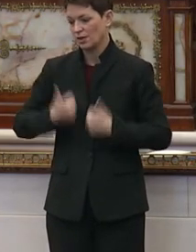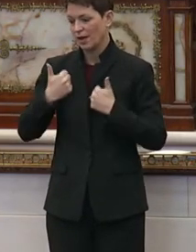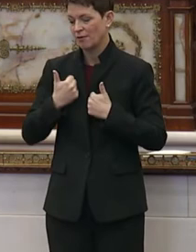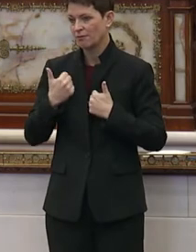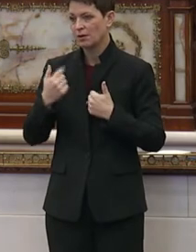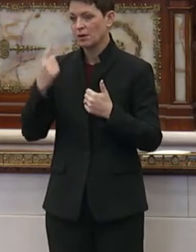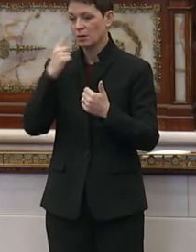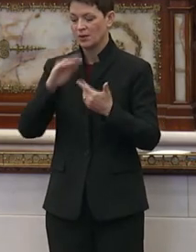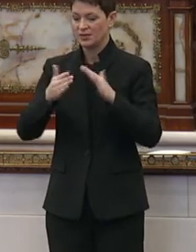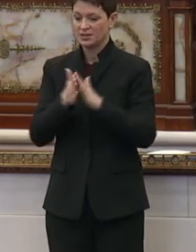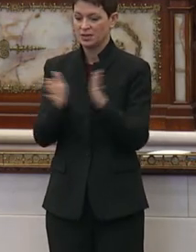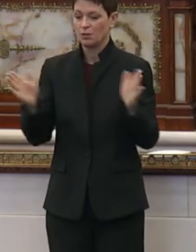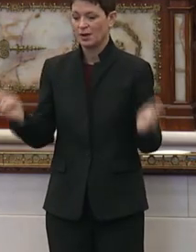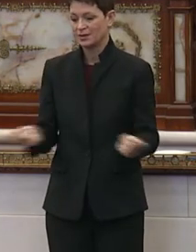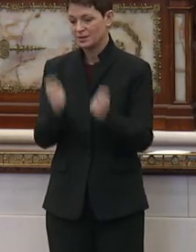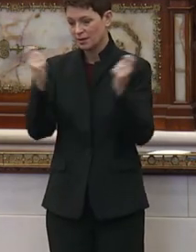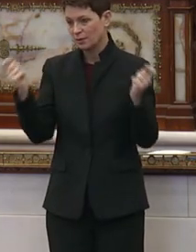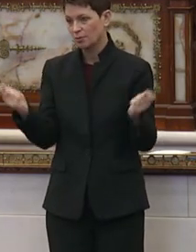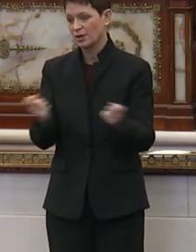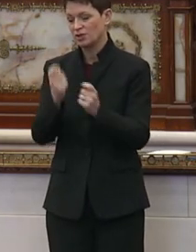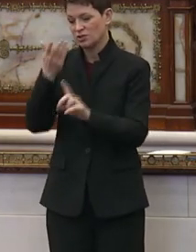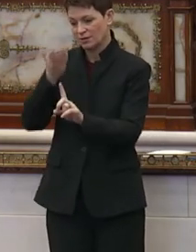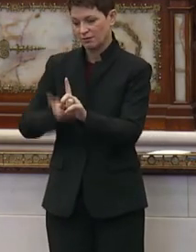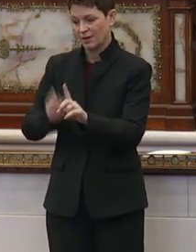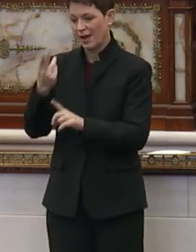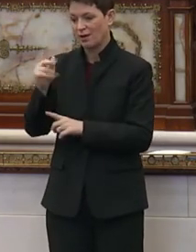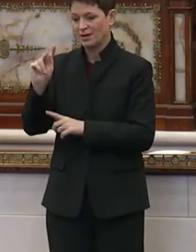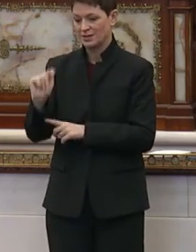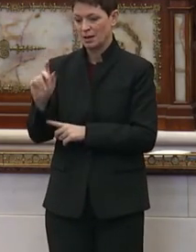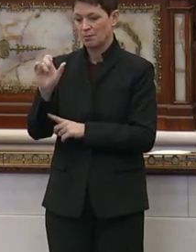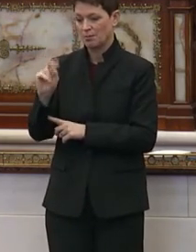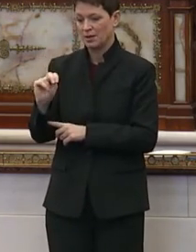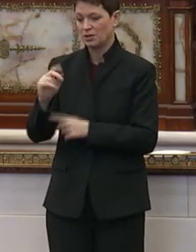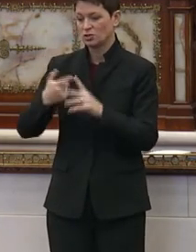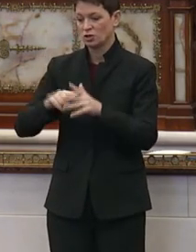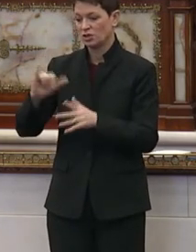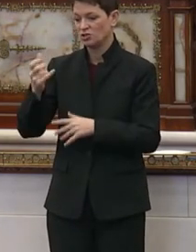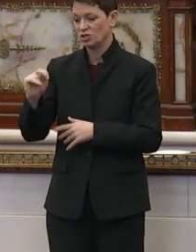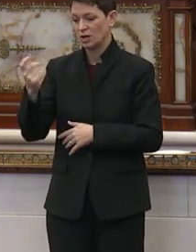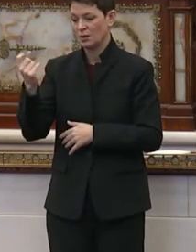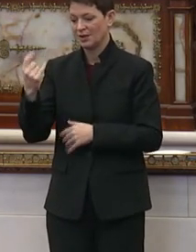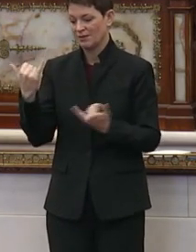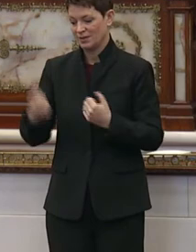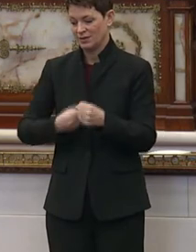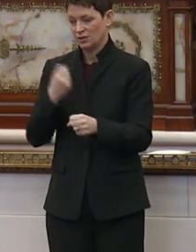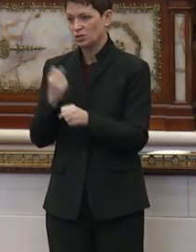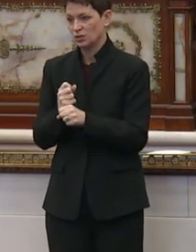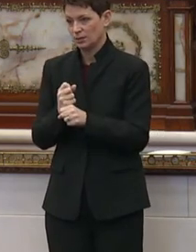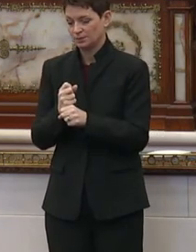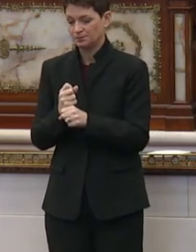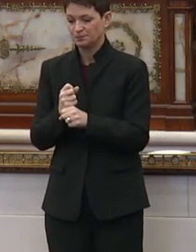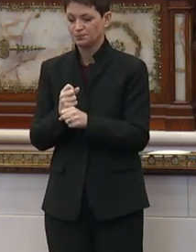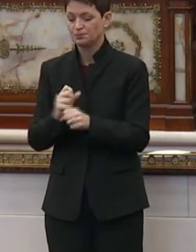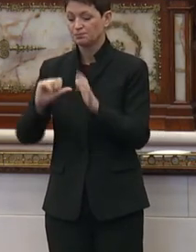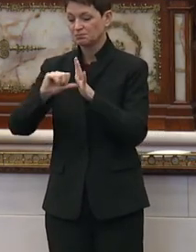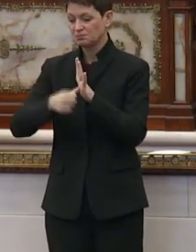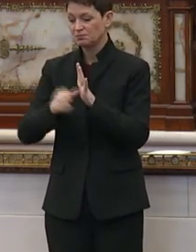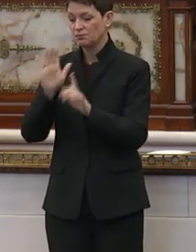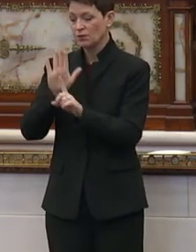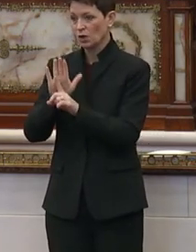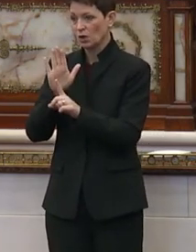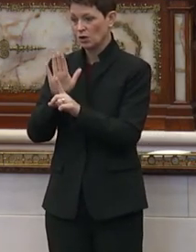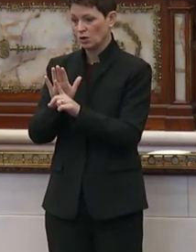legacy with a citywide celebration of Harriet Tubman, which started on January 11th of this year. In highlighting